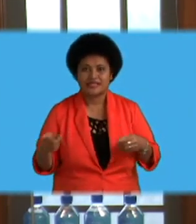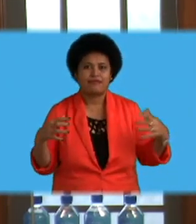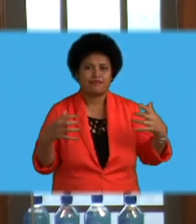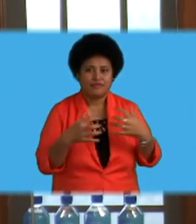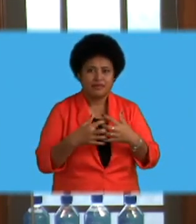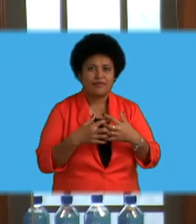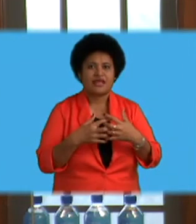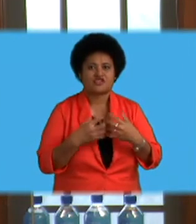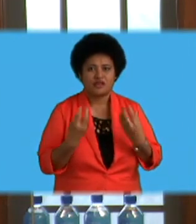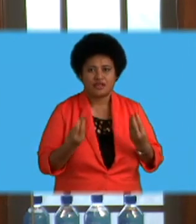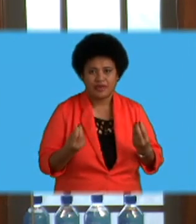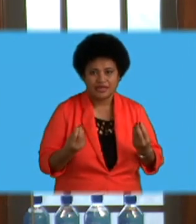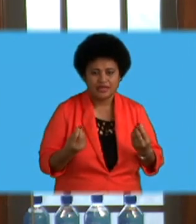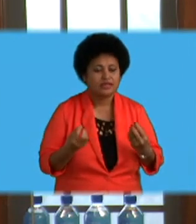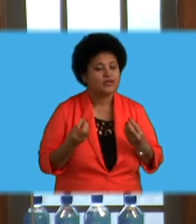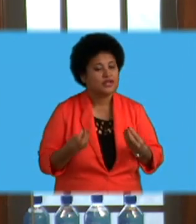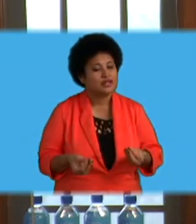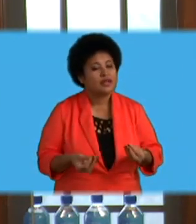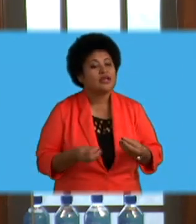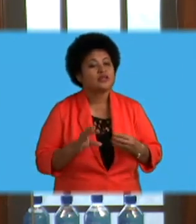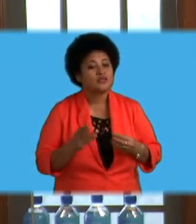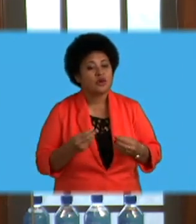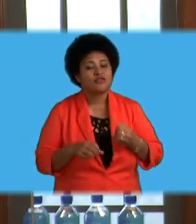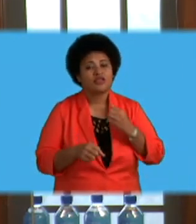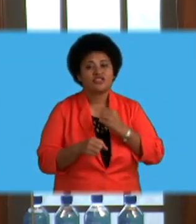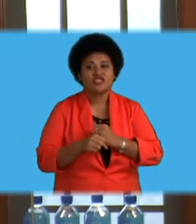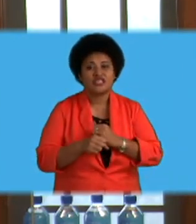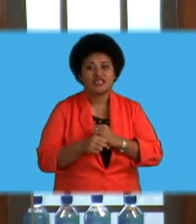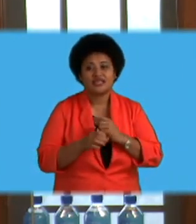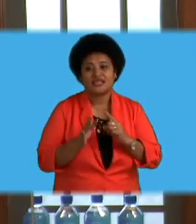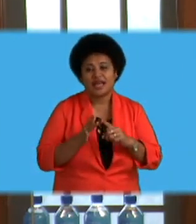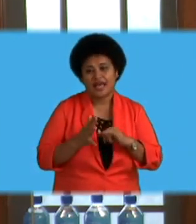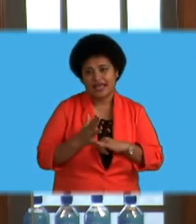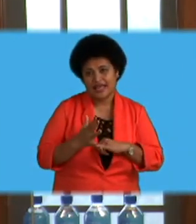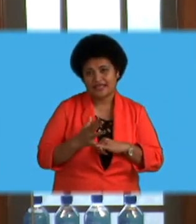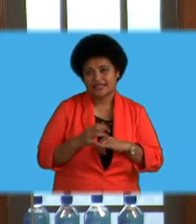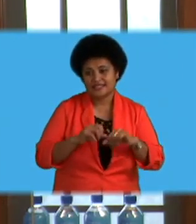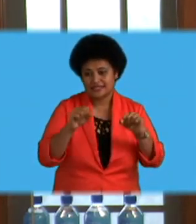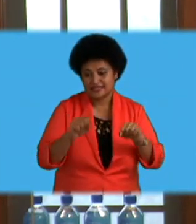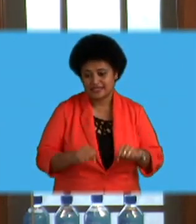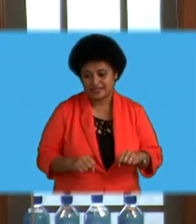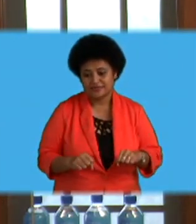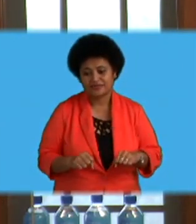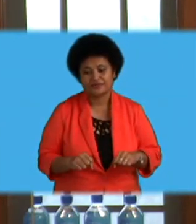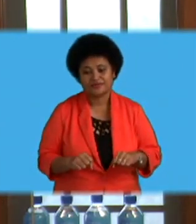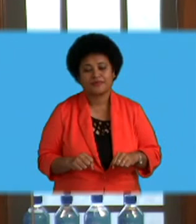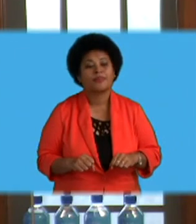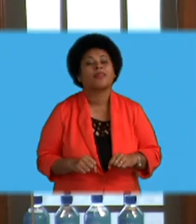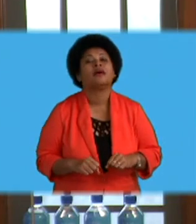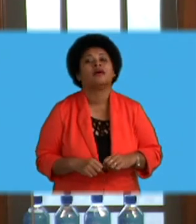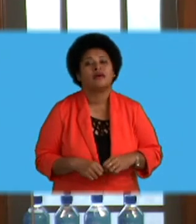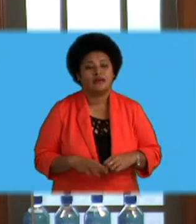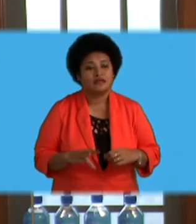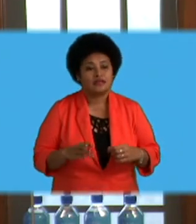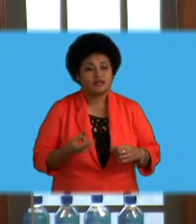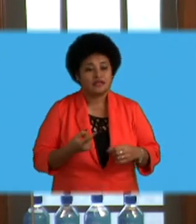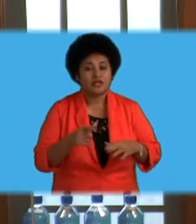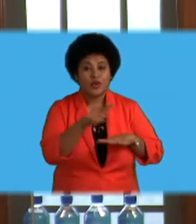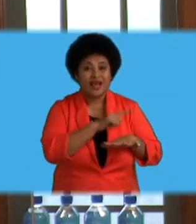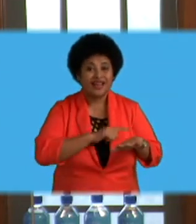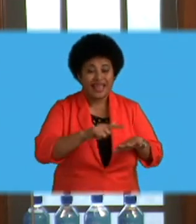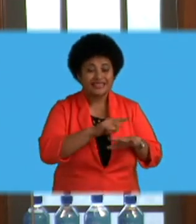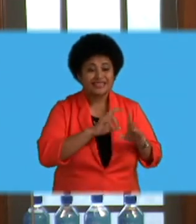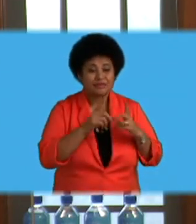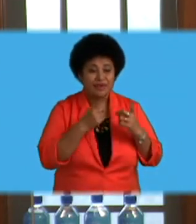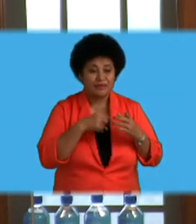On the issue of our GIS system, the Lands Department develops the GIS system,